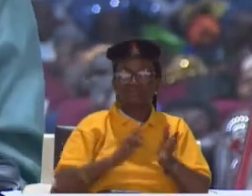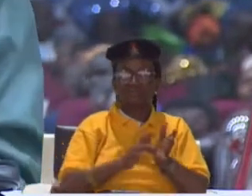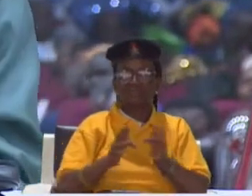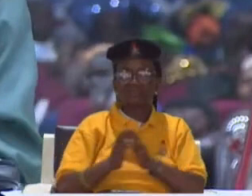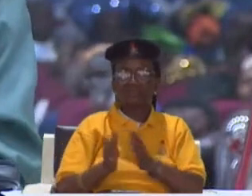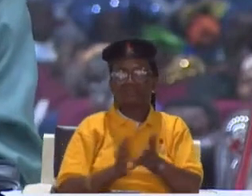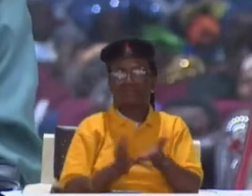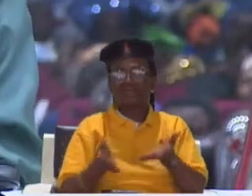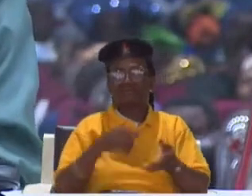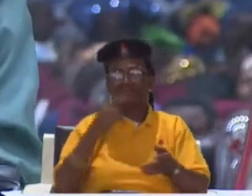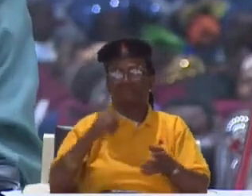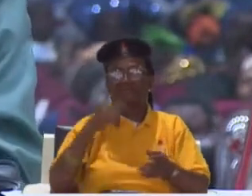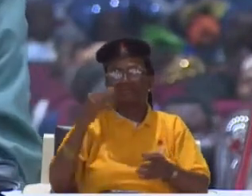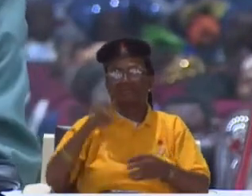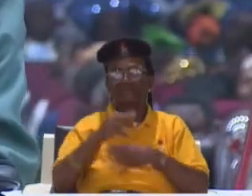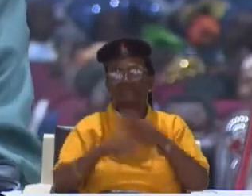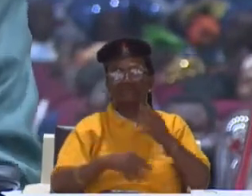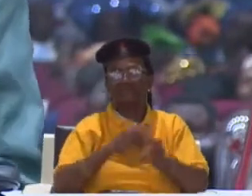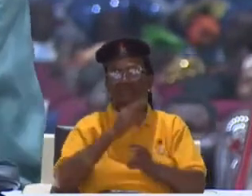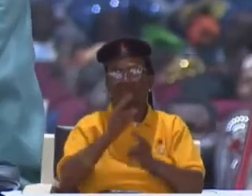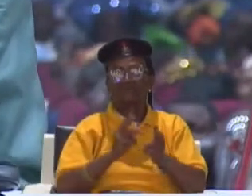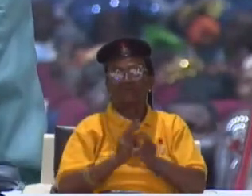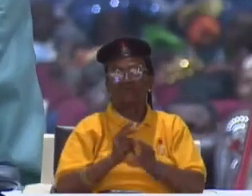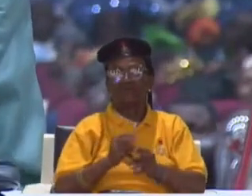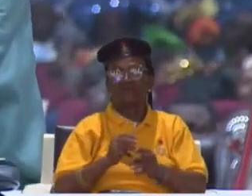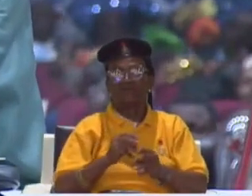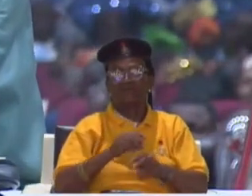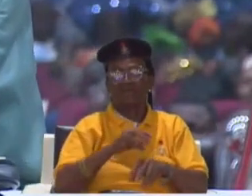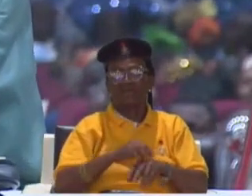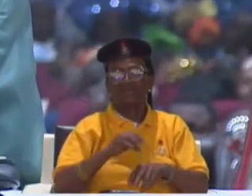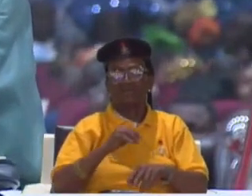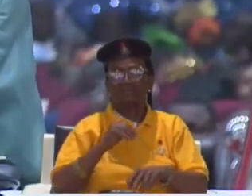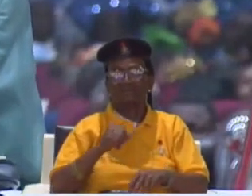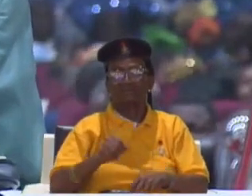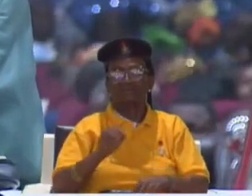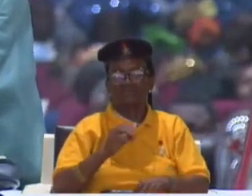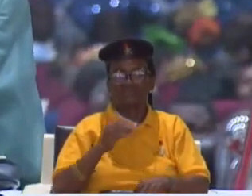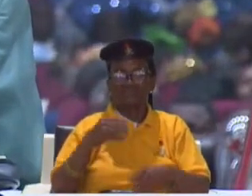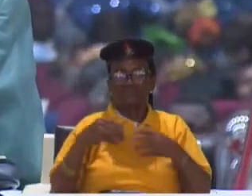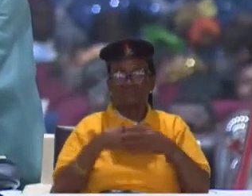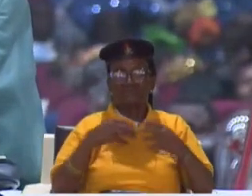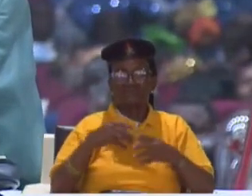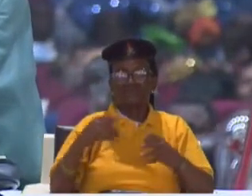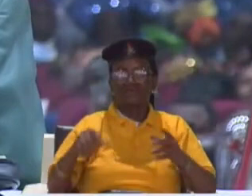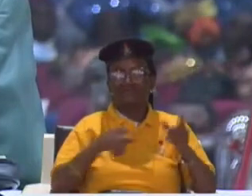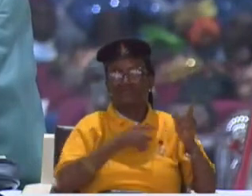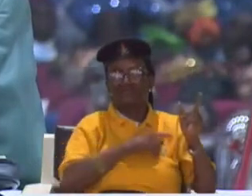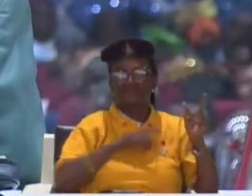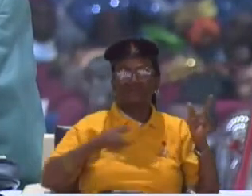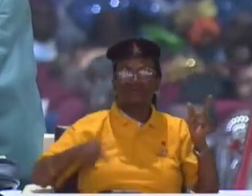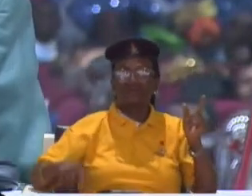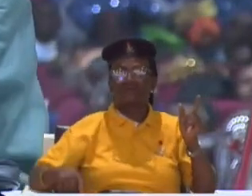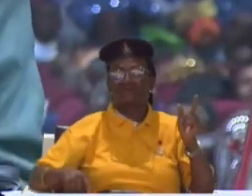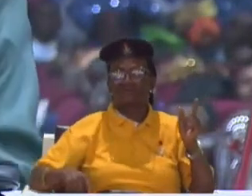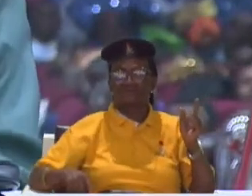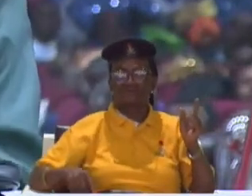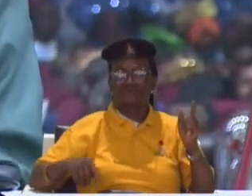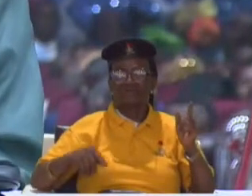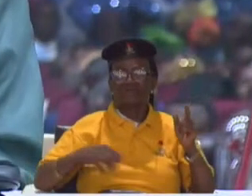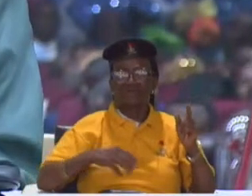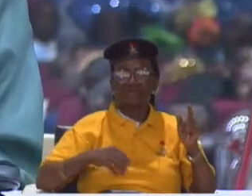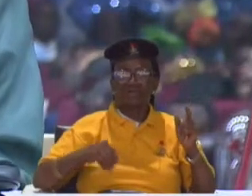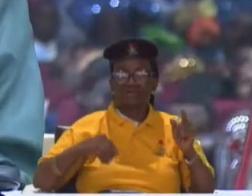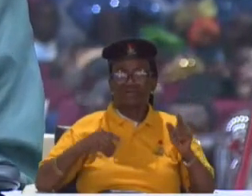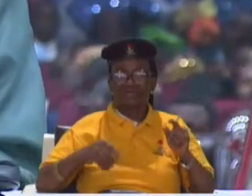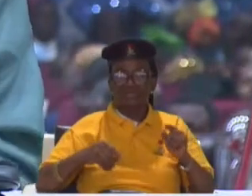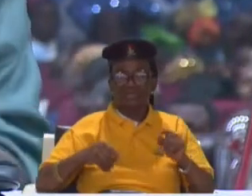earth should fear the Lord. And he said the reason they should